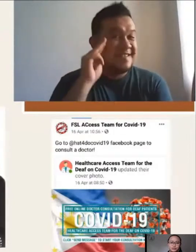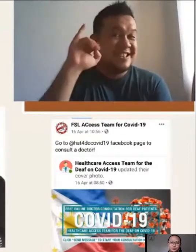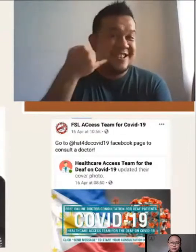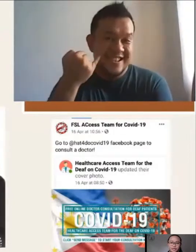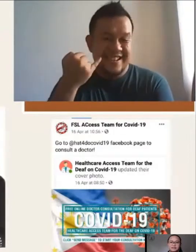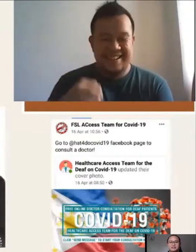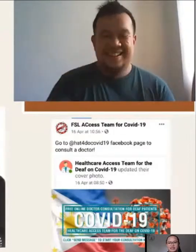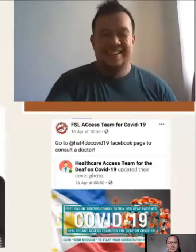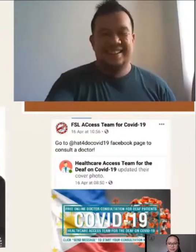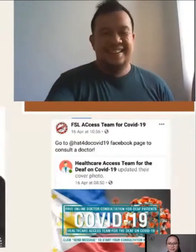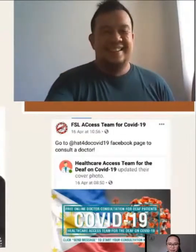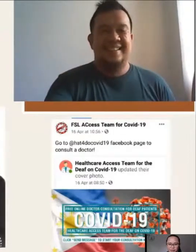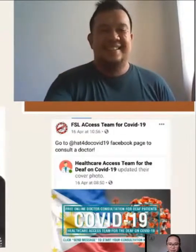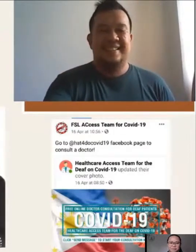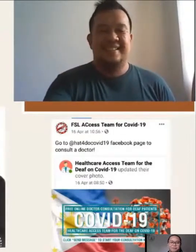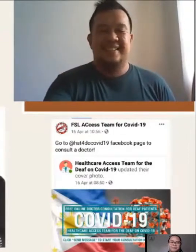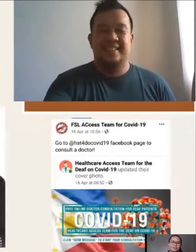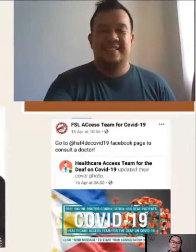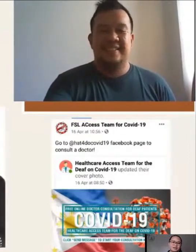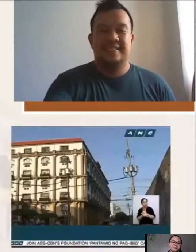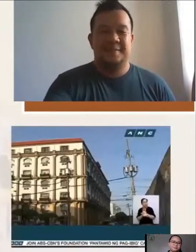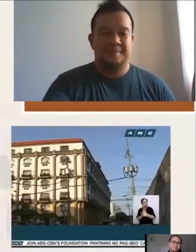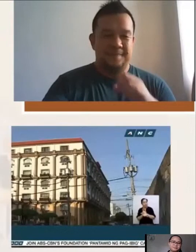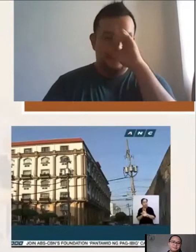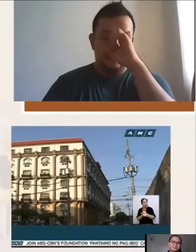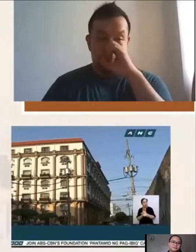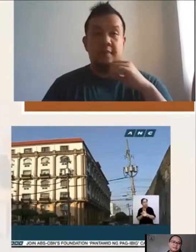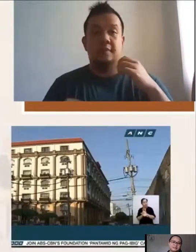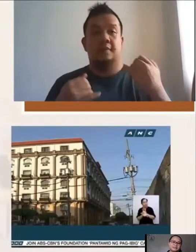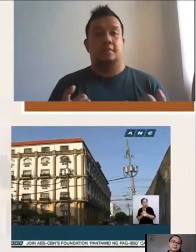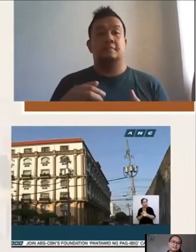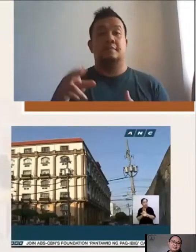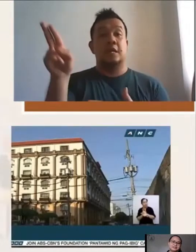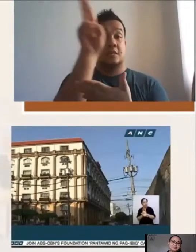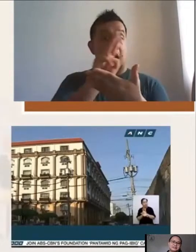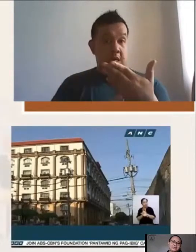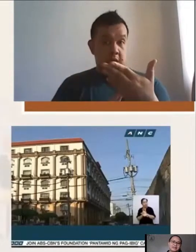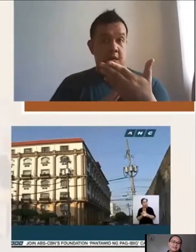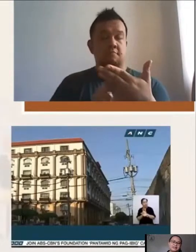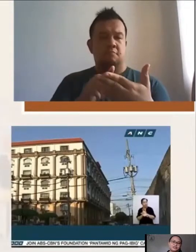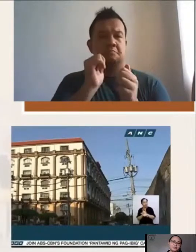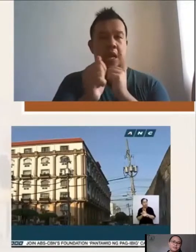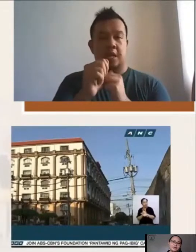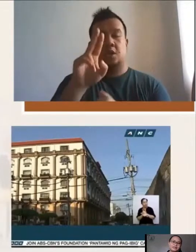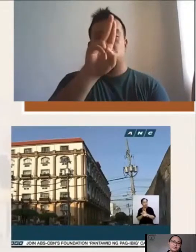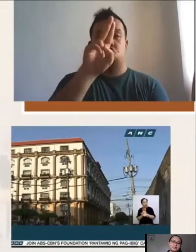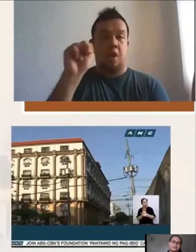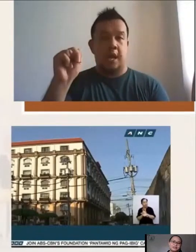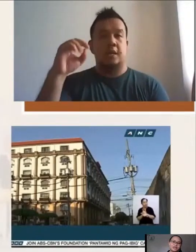And ito naman, United Nations Conventions on the Rights of Persons with Disability.